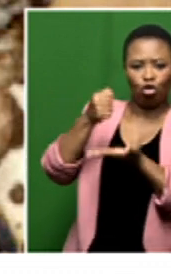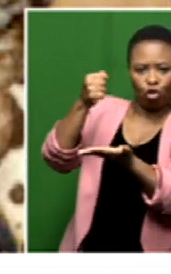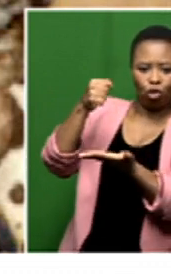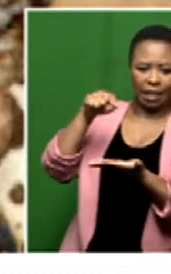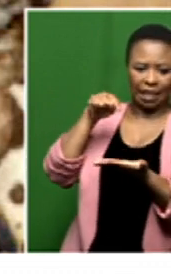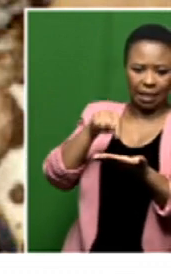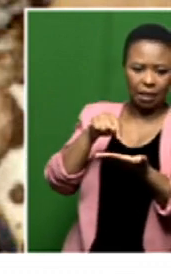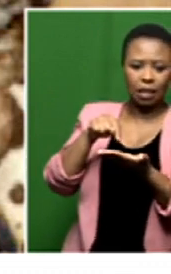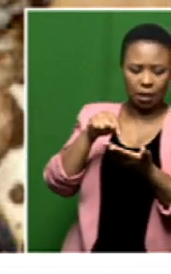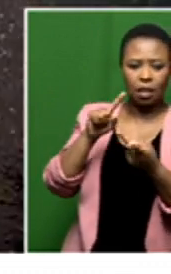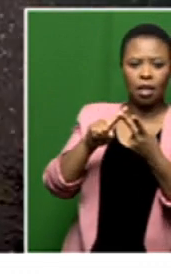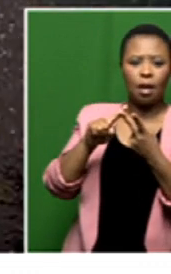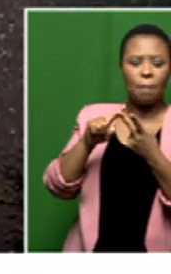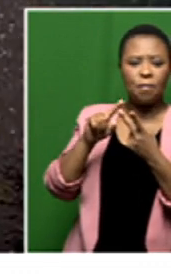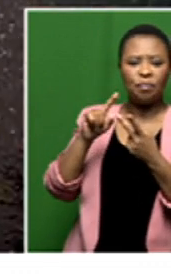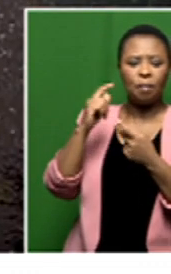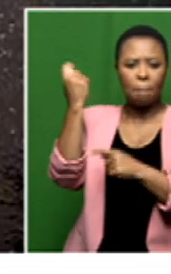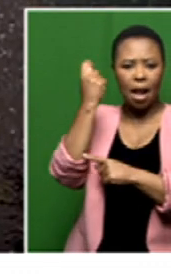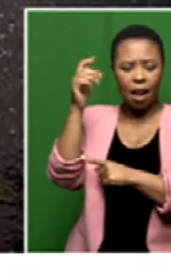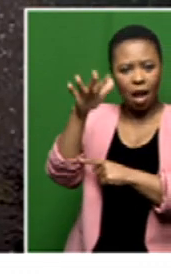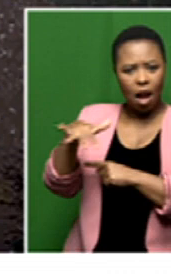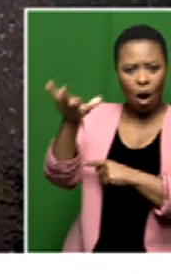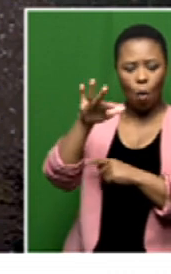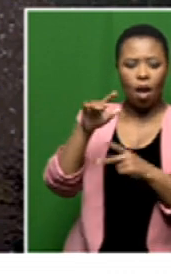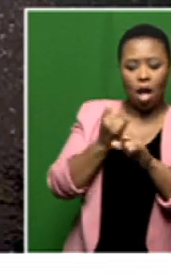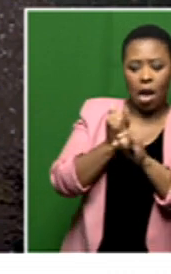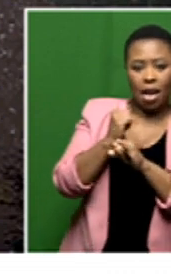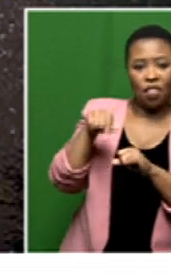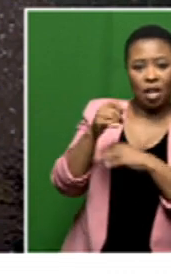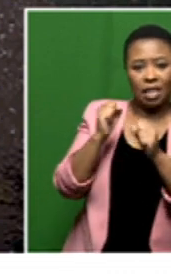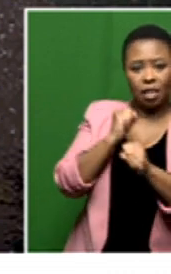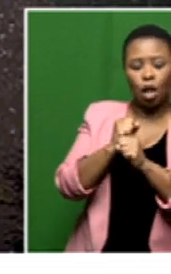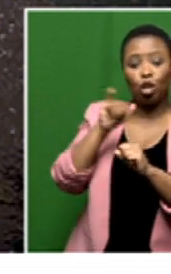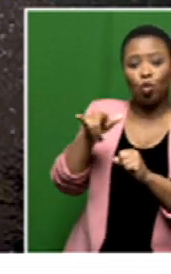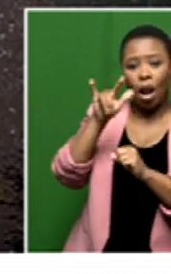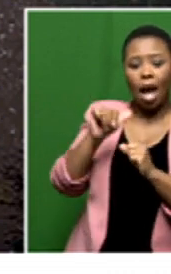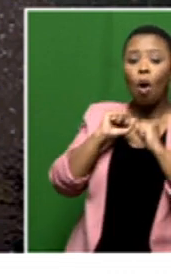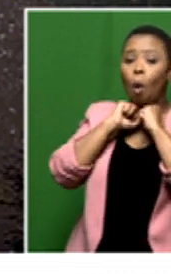of tracks into Malawi earlier this year, so sort of July, August time,